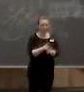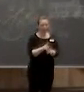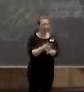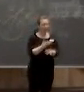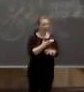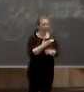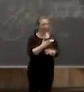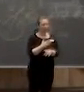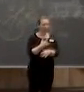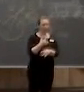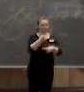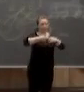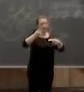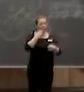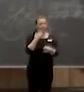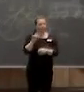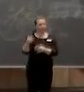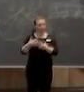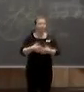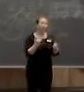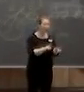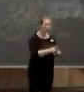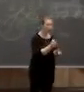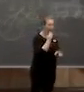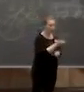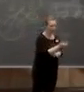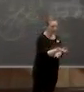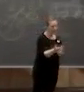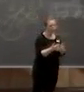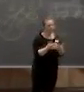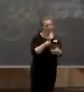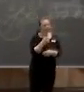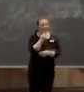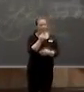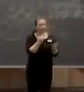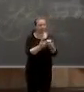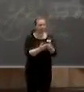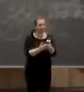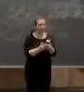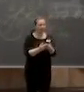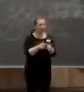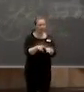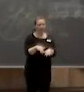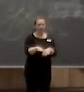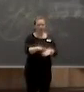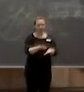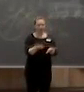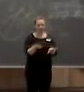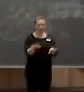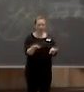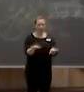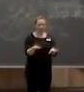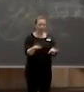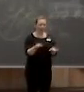significant for your company, I guess it's also for many others, but that there is a tendency that it's more common, that it's